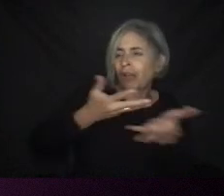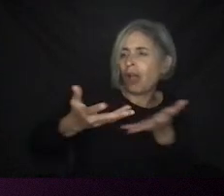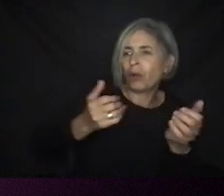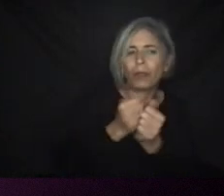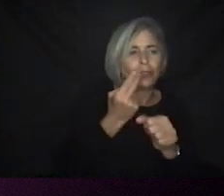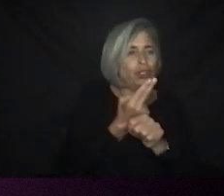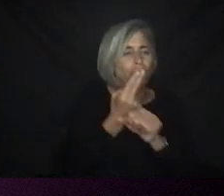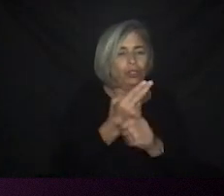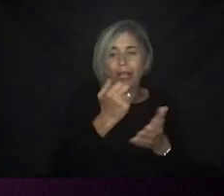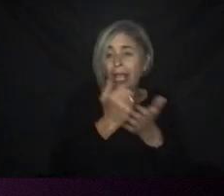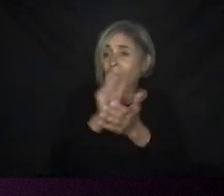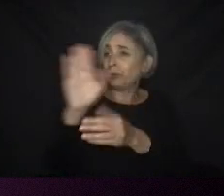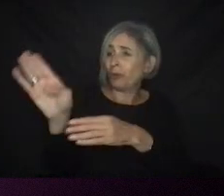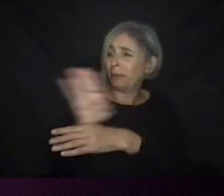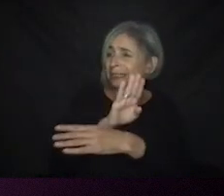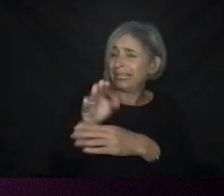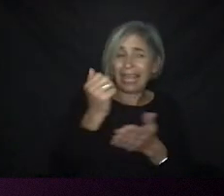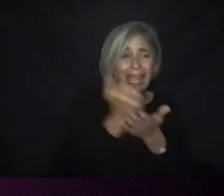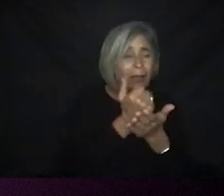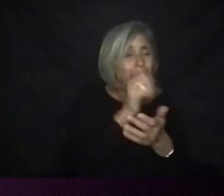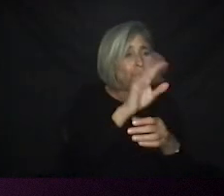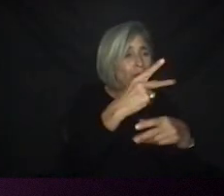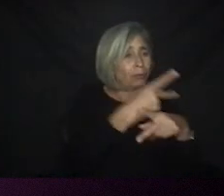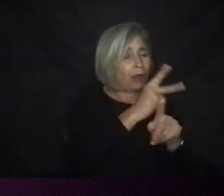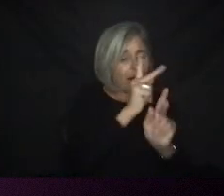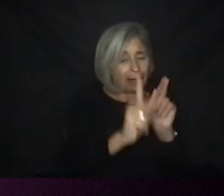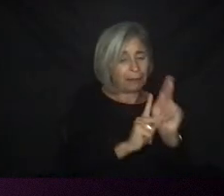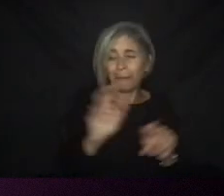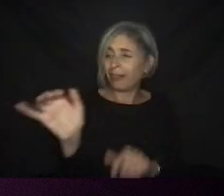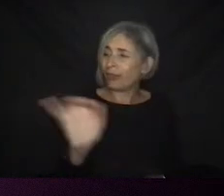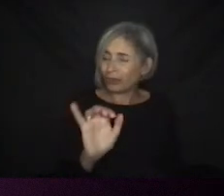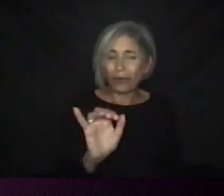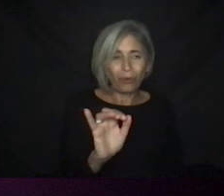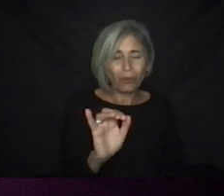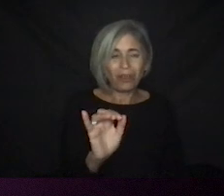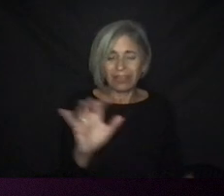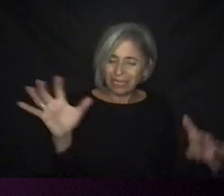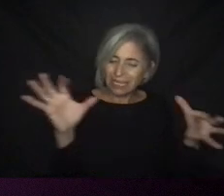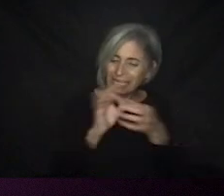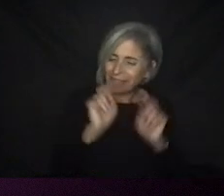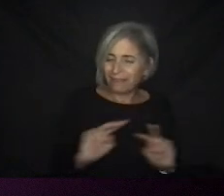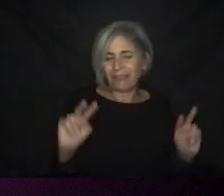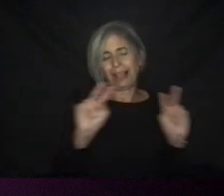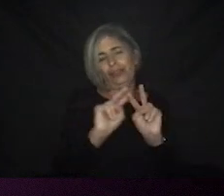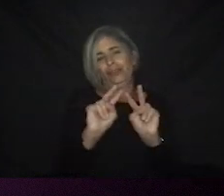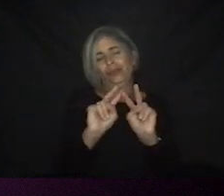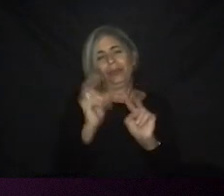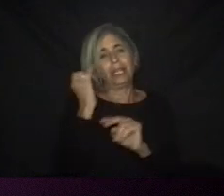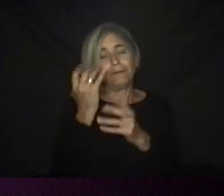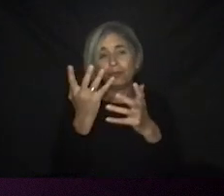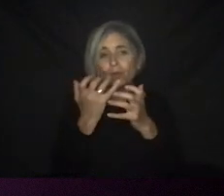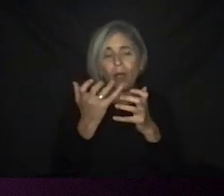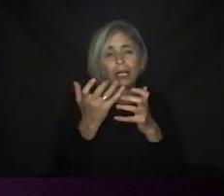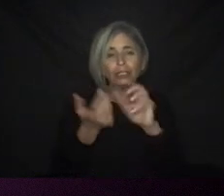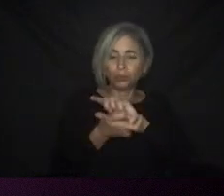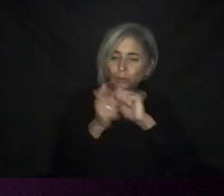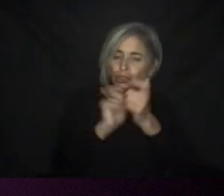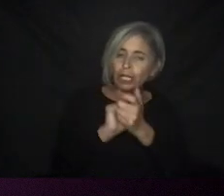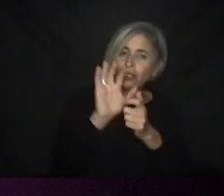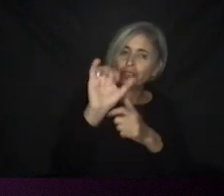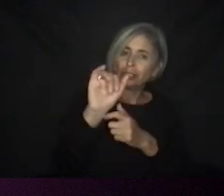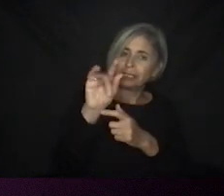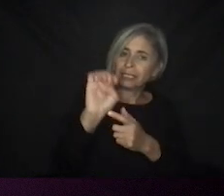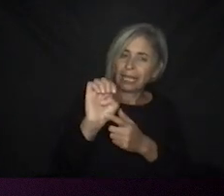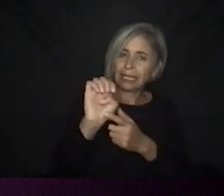the business, and it helps the product people tie the value. If you want to transform your site